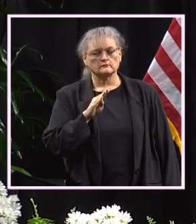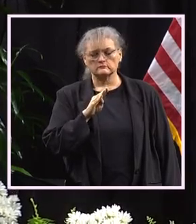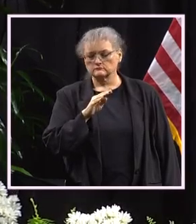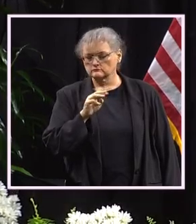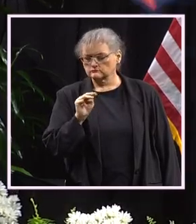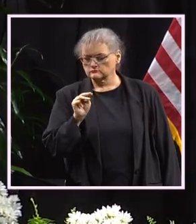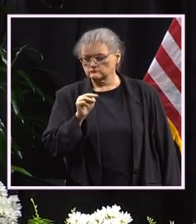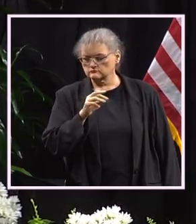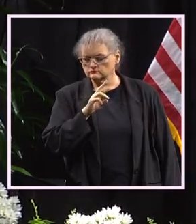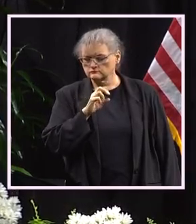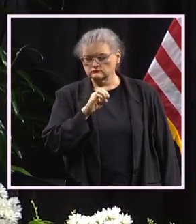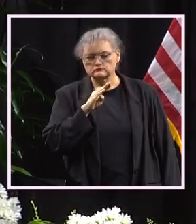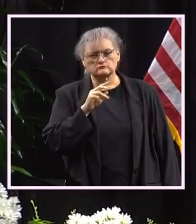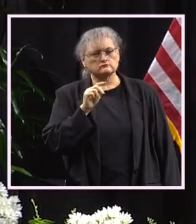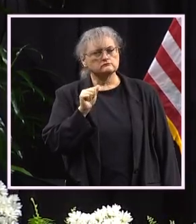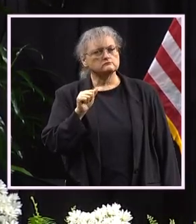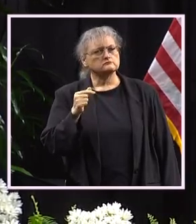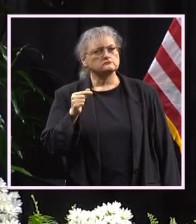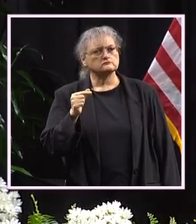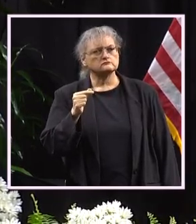Rebecca Gonzalez, Master of Arts.